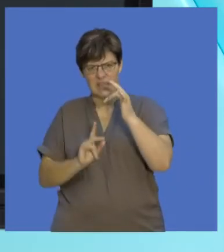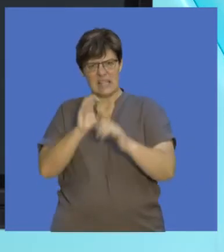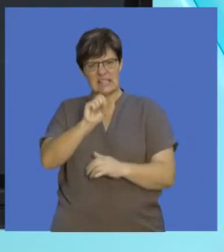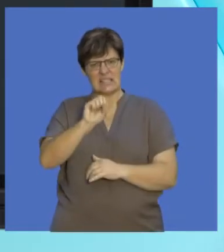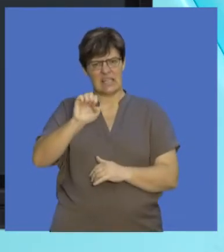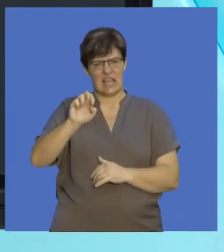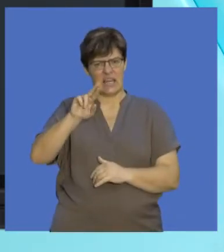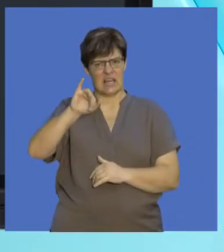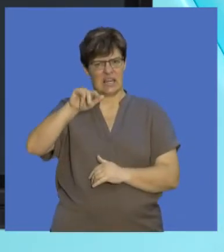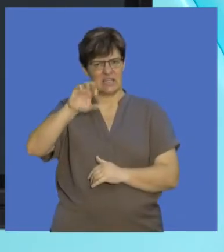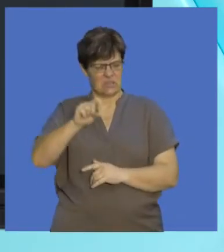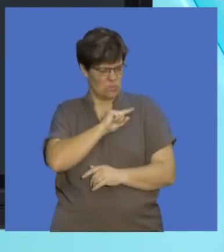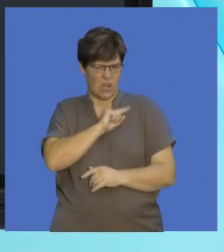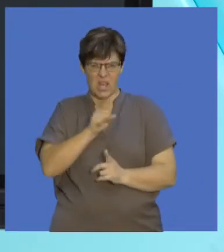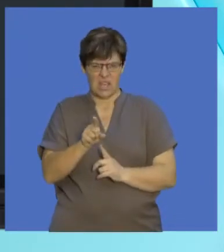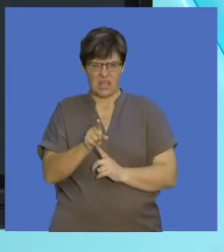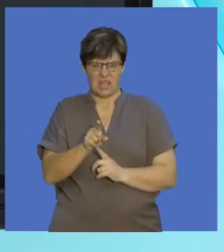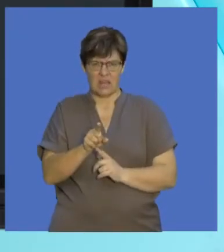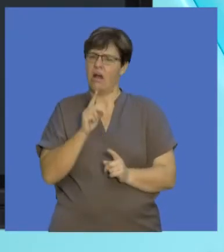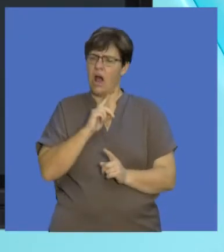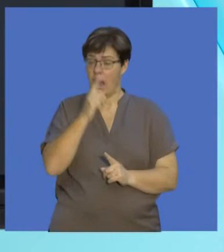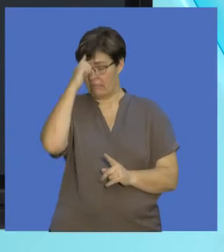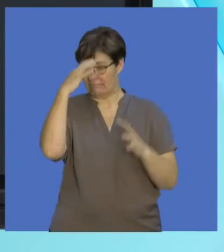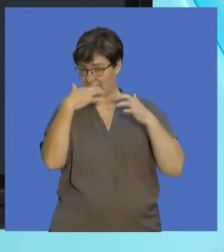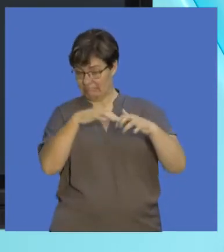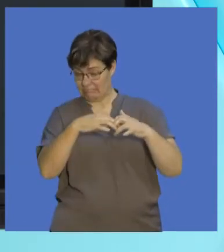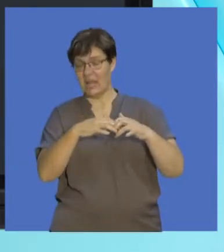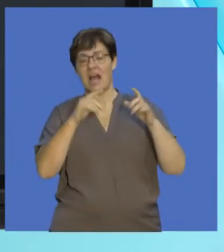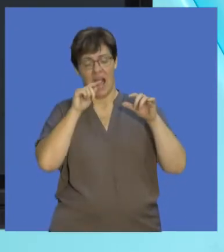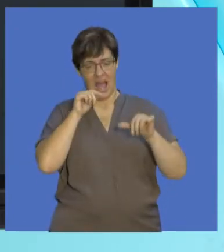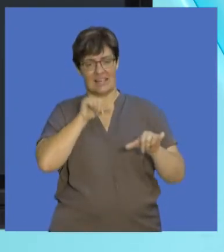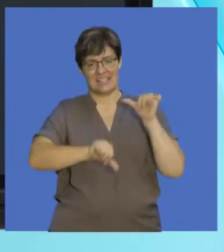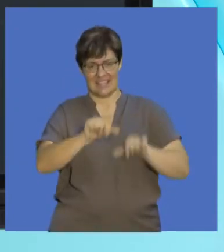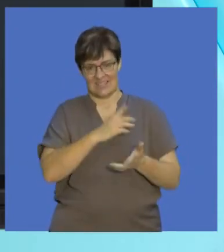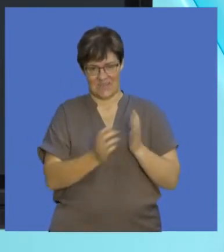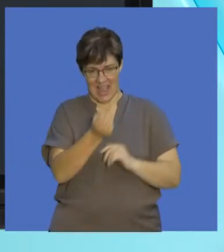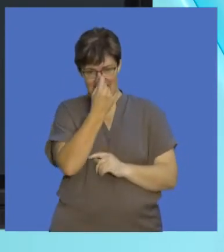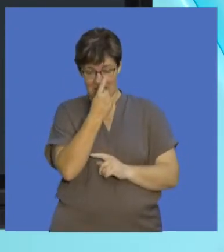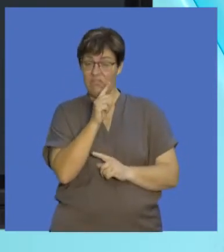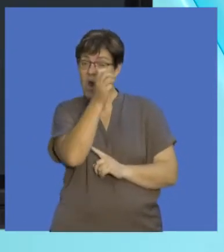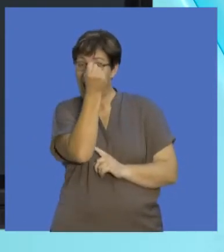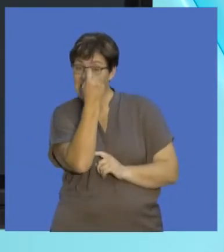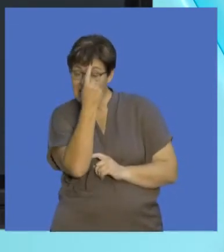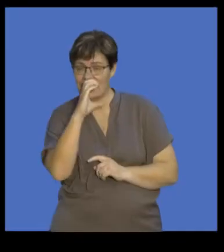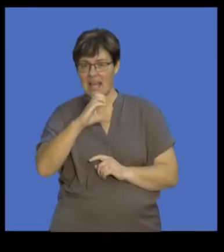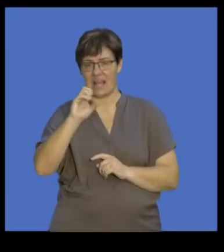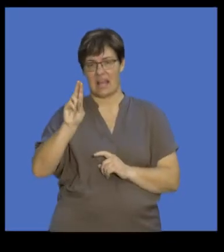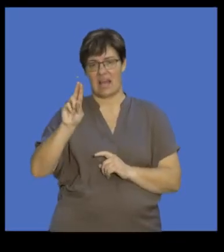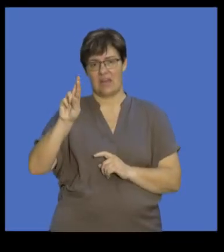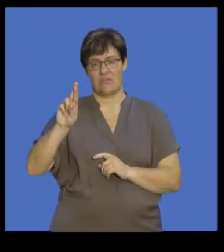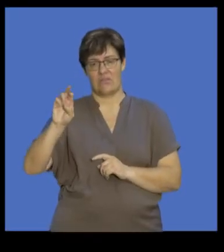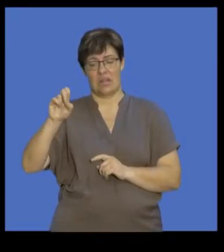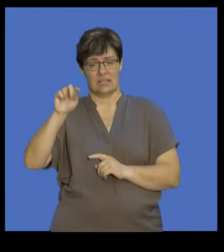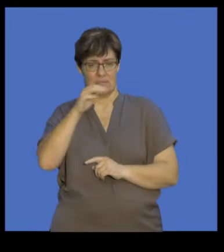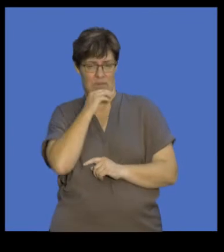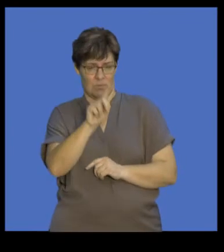the justification? There is some scientific thinking around it as long as we understand the concept of current. Right, now measuring